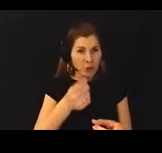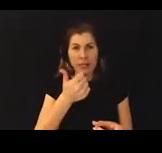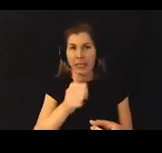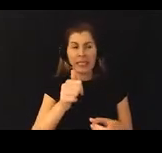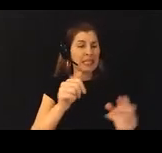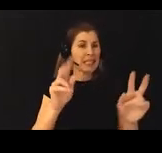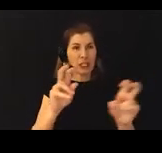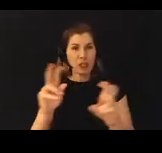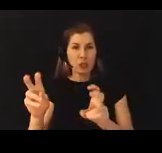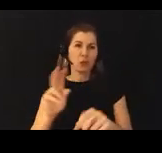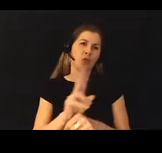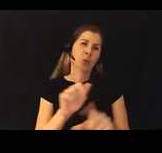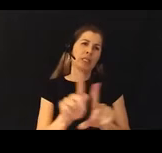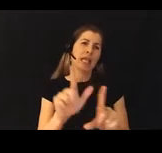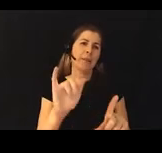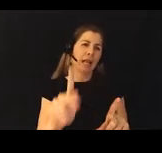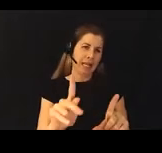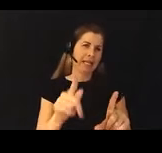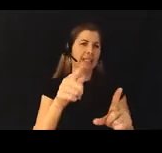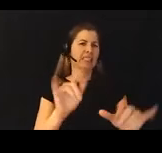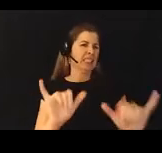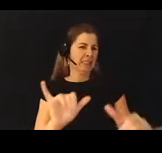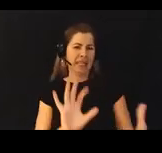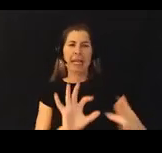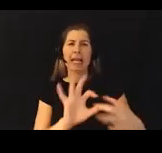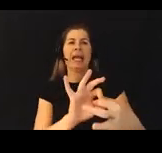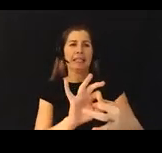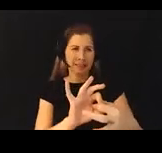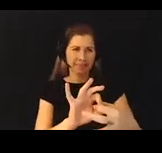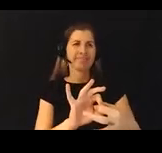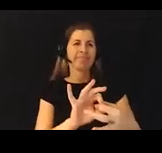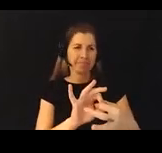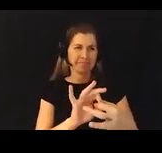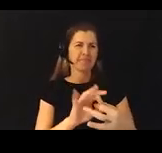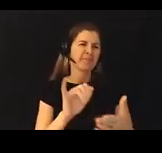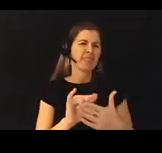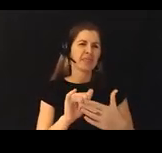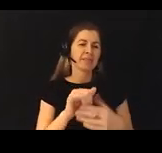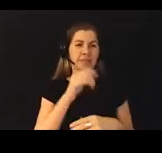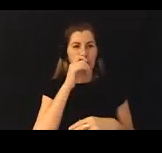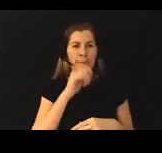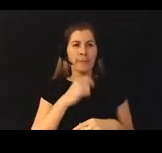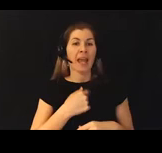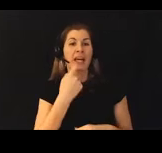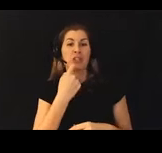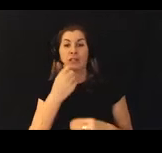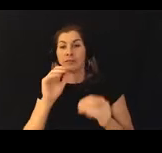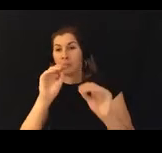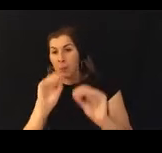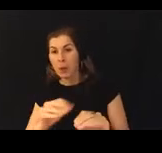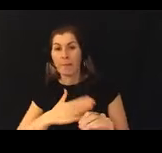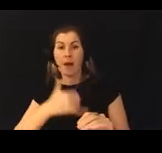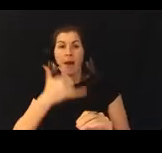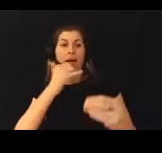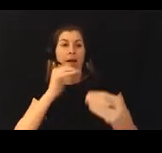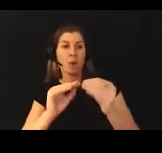the same link you used to join initially, and that should solve the problem. I did just chat out my cell number or will